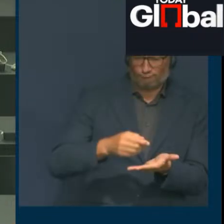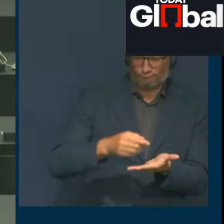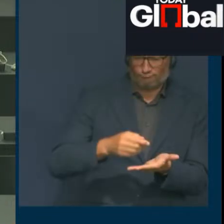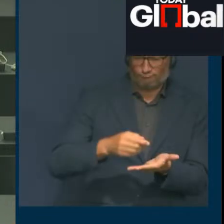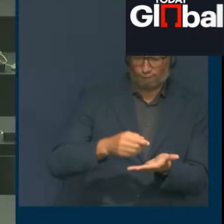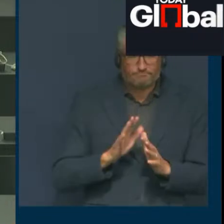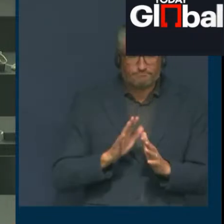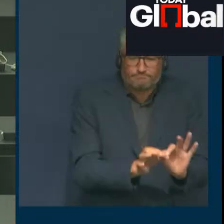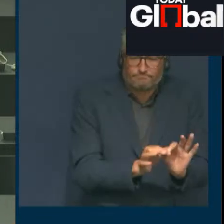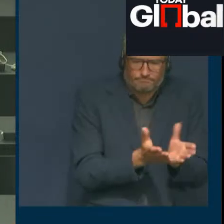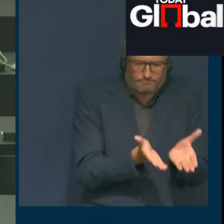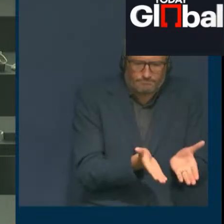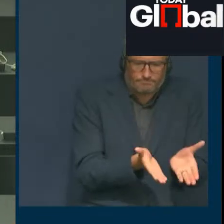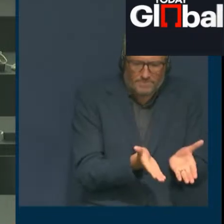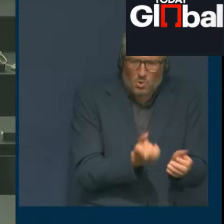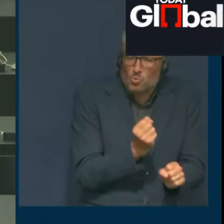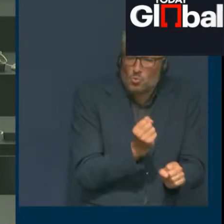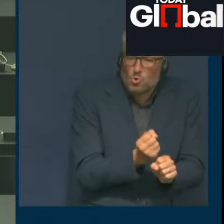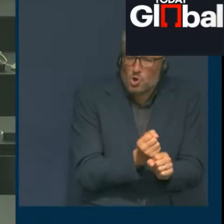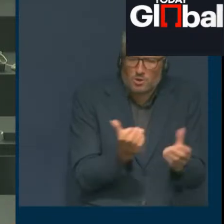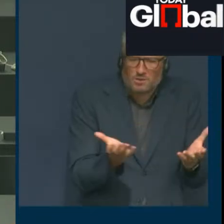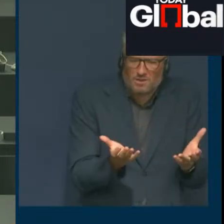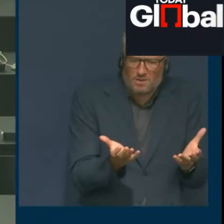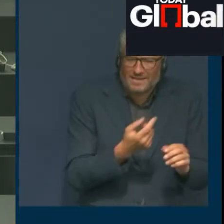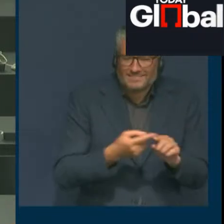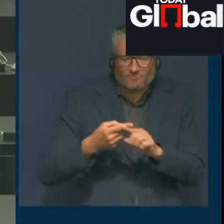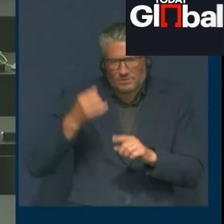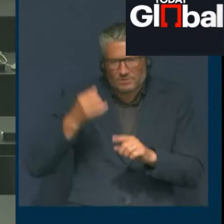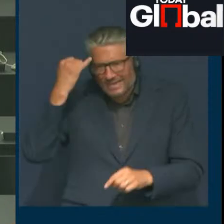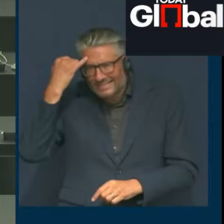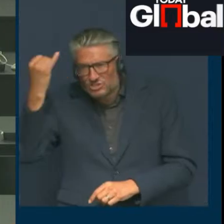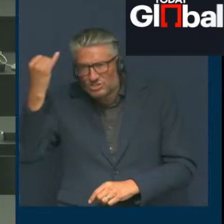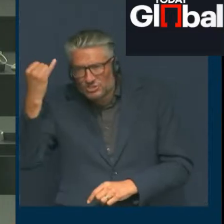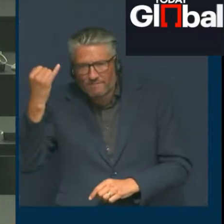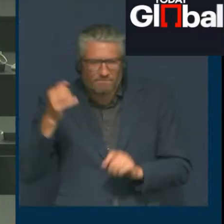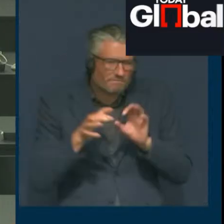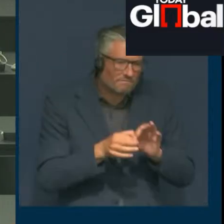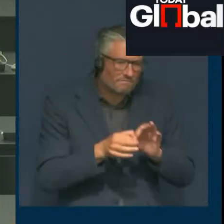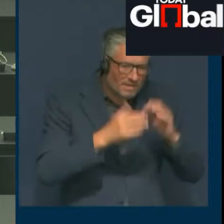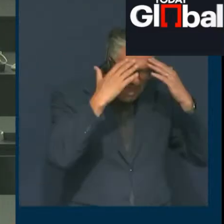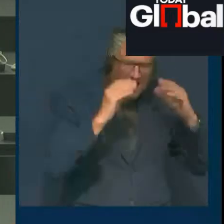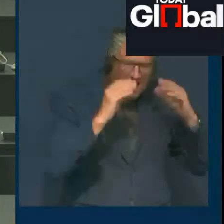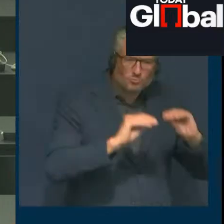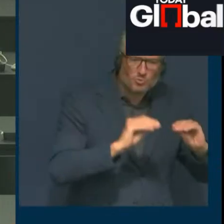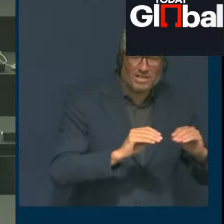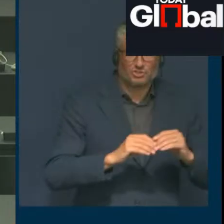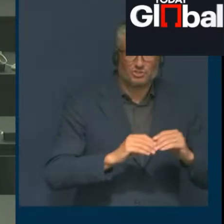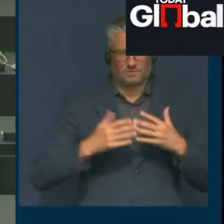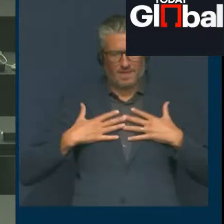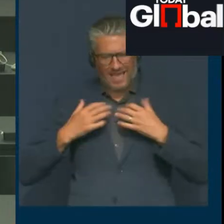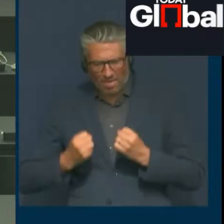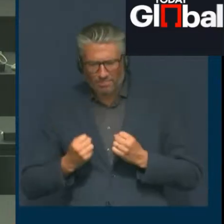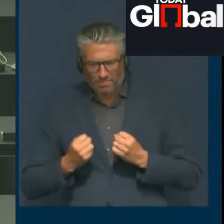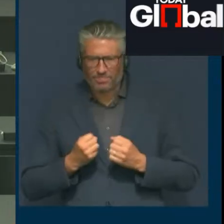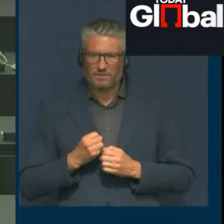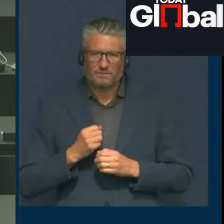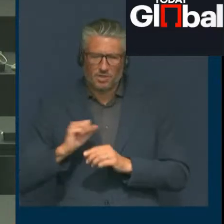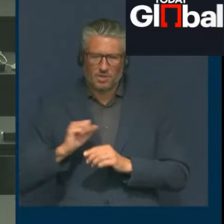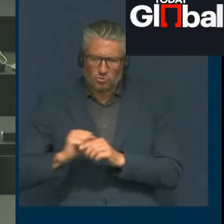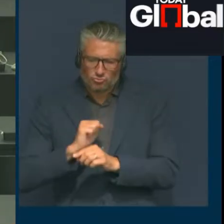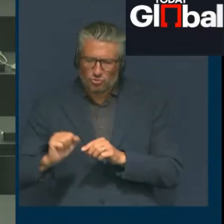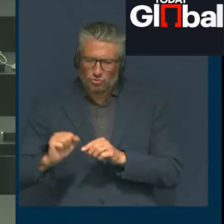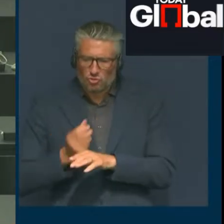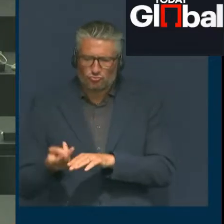with the relevant initiatives on education, health, rehabilitation, and social services. There are